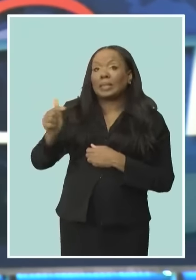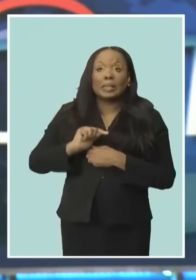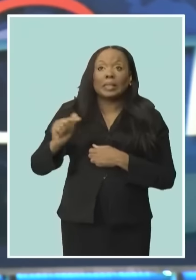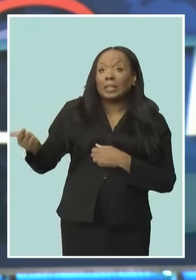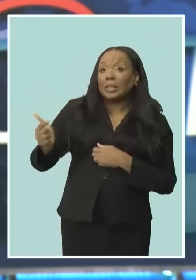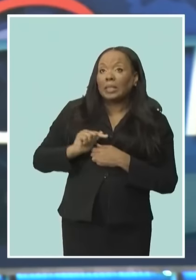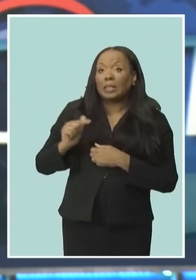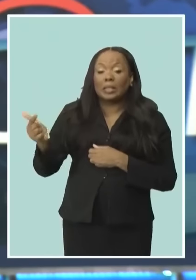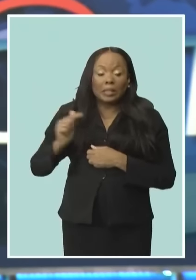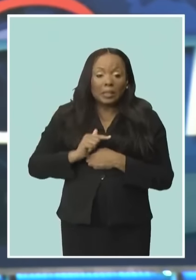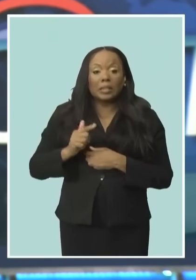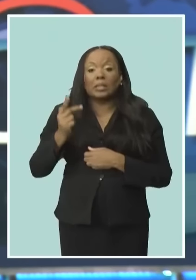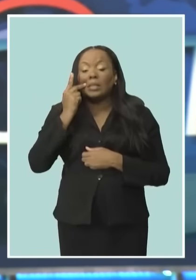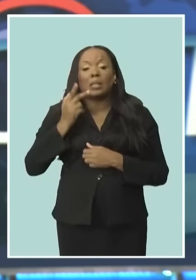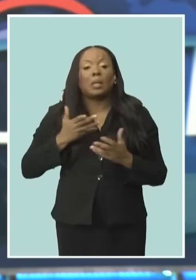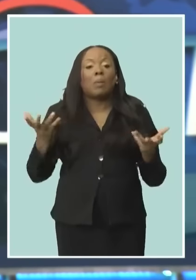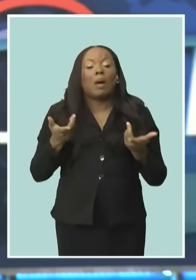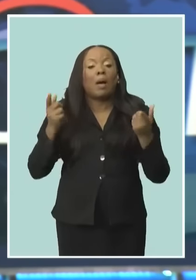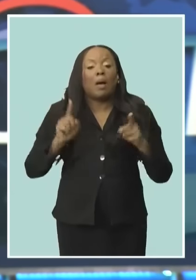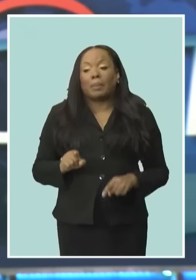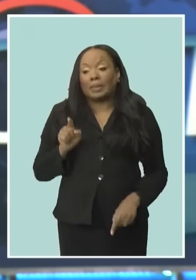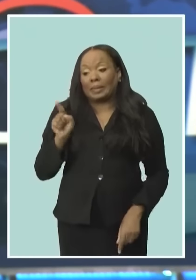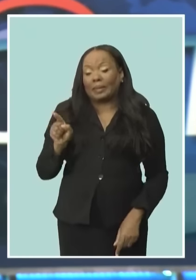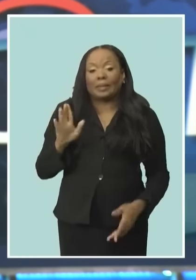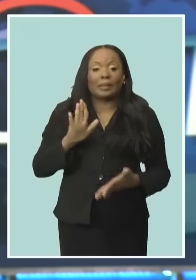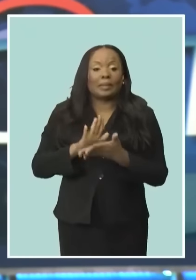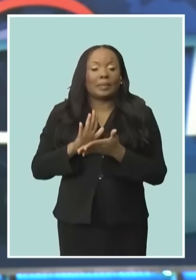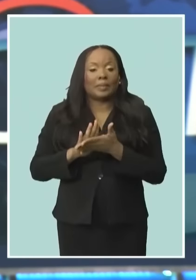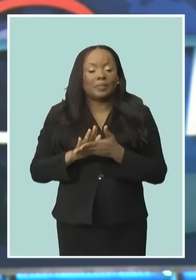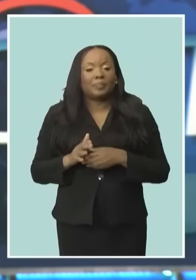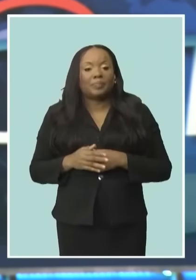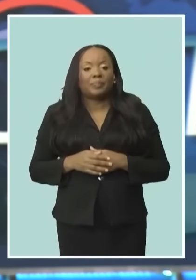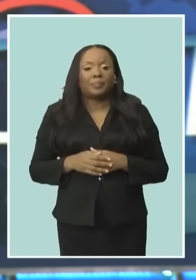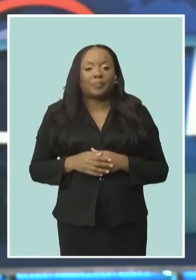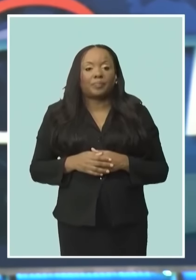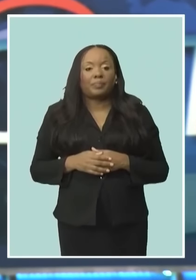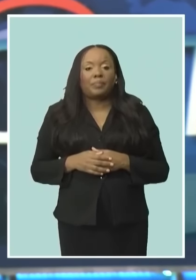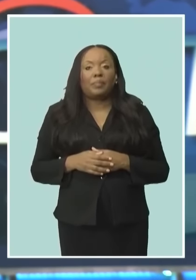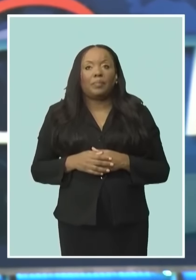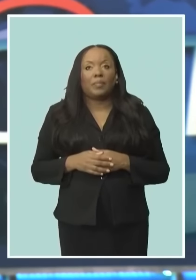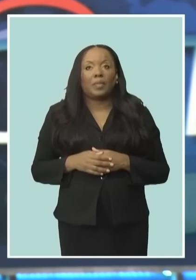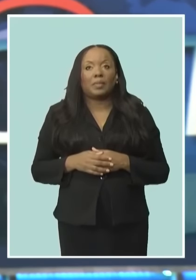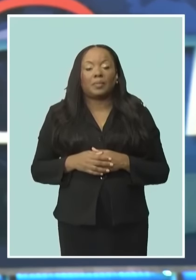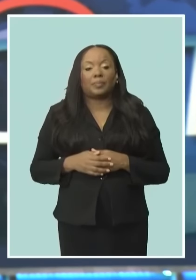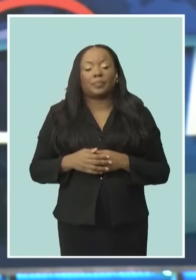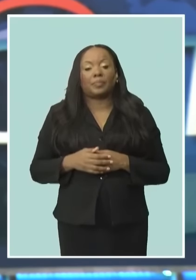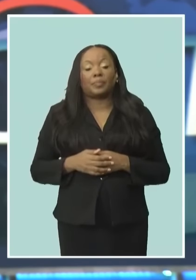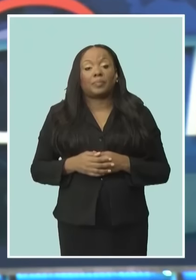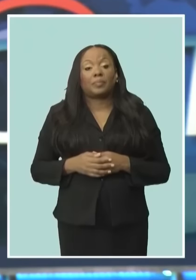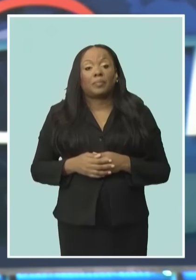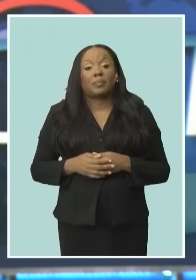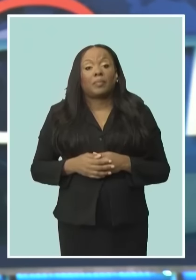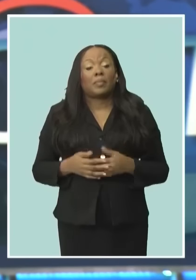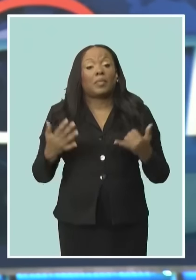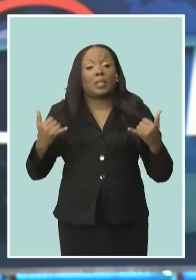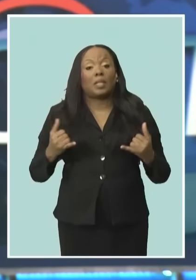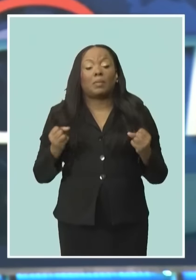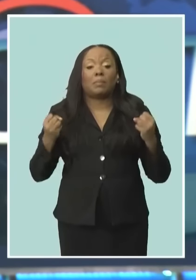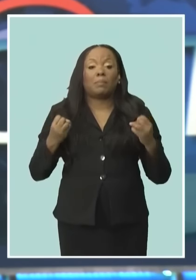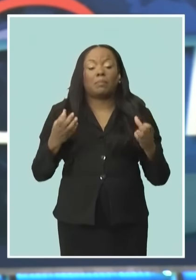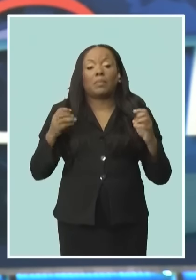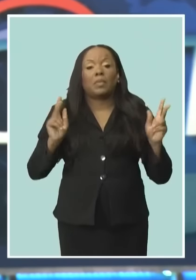to get a sense of what's happening there as the evening goes by. Now, earlier in the day, hundreds of voters